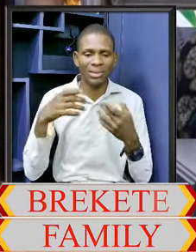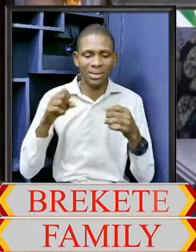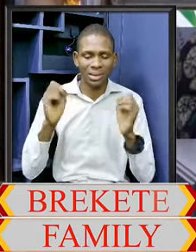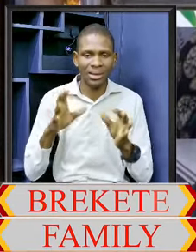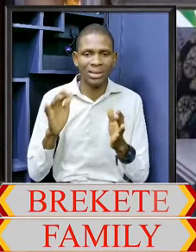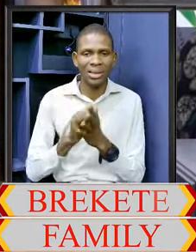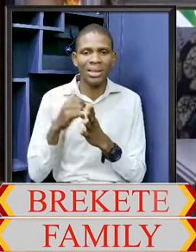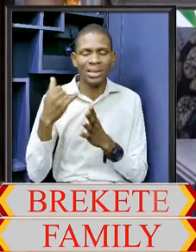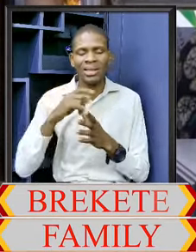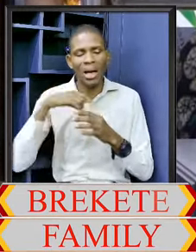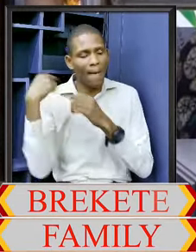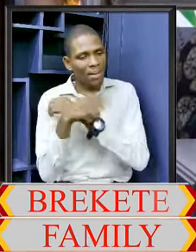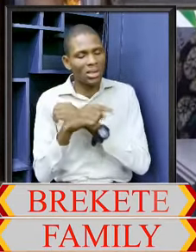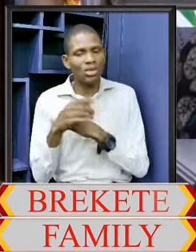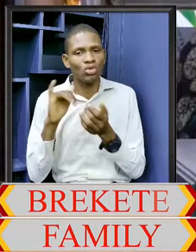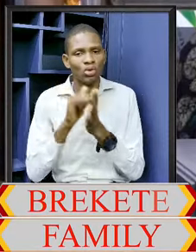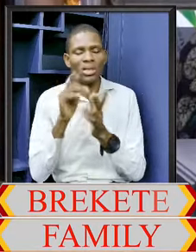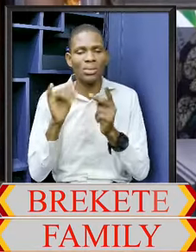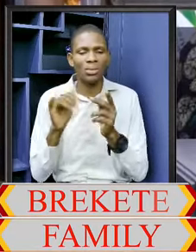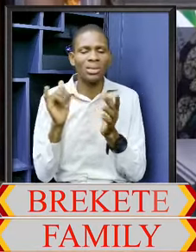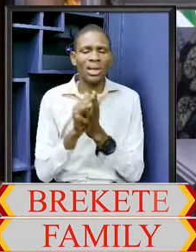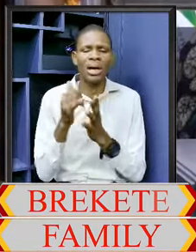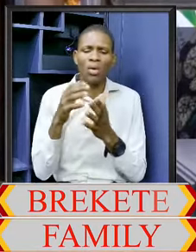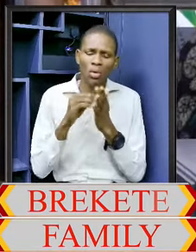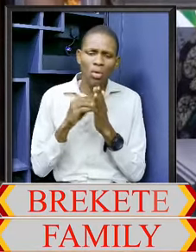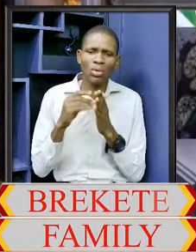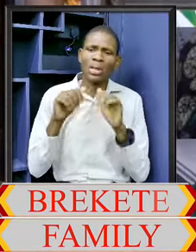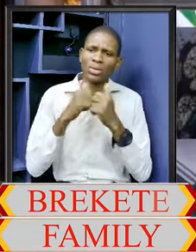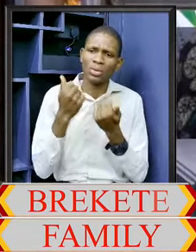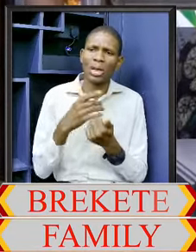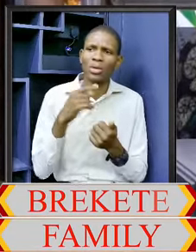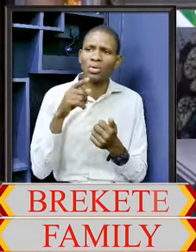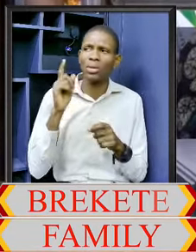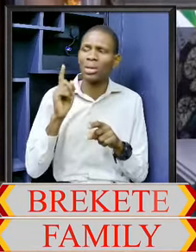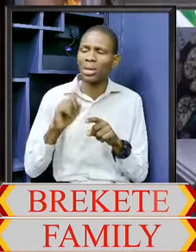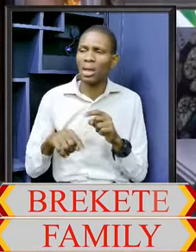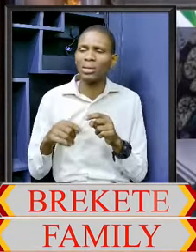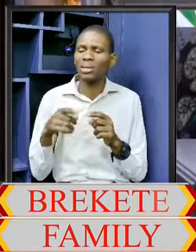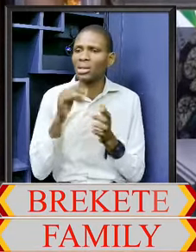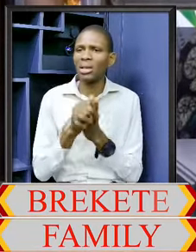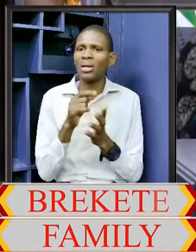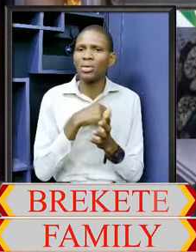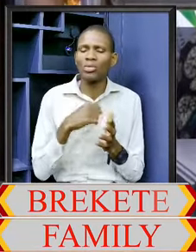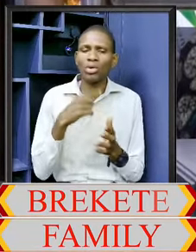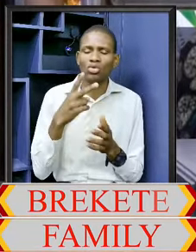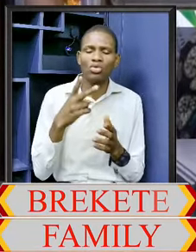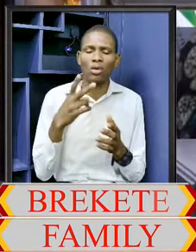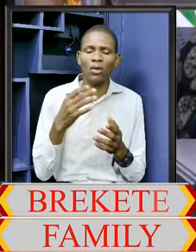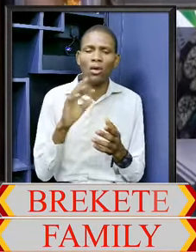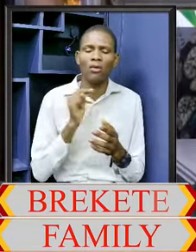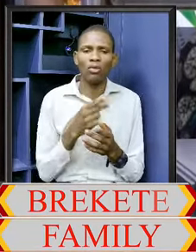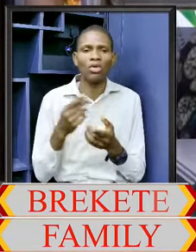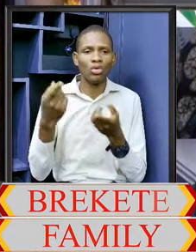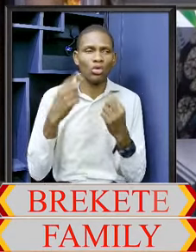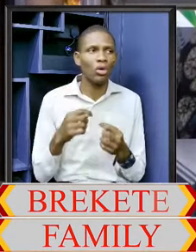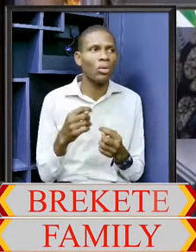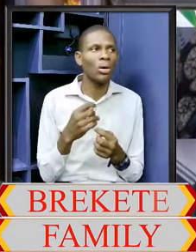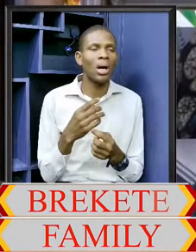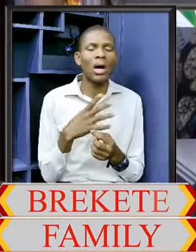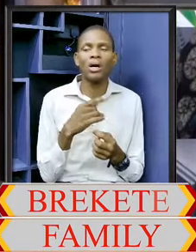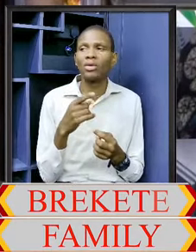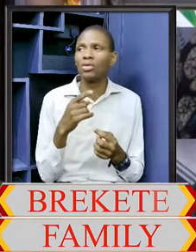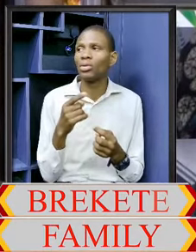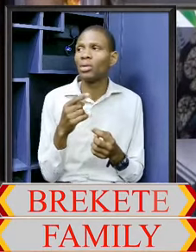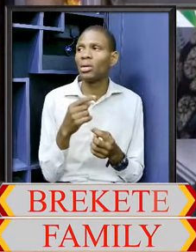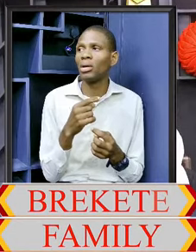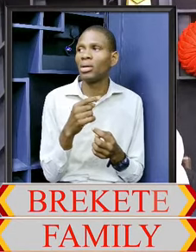people who own the association. Okay. And you cannot just come, few of us close down, we're driving big cars. And those people are suffering. Oh, even you